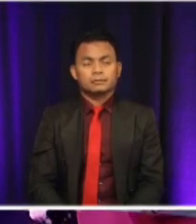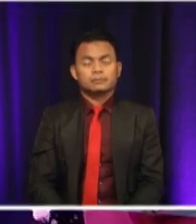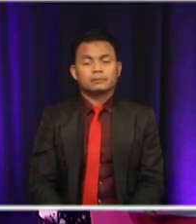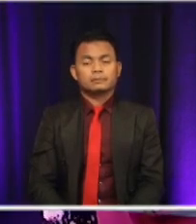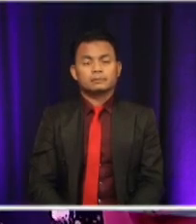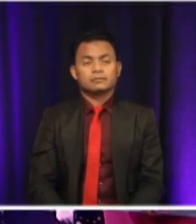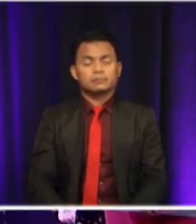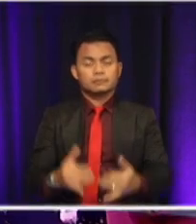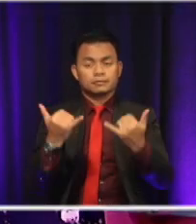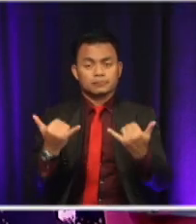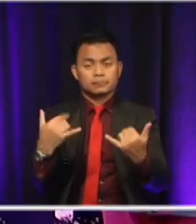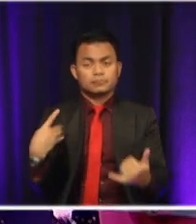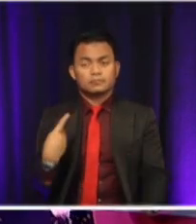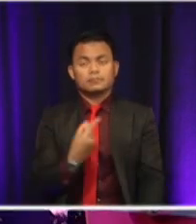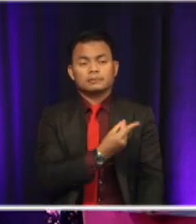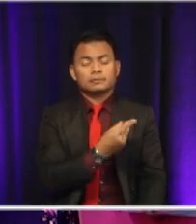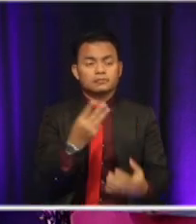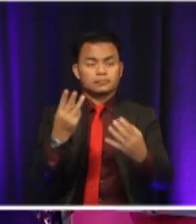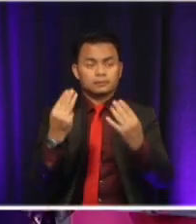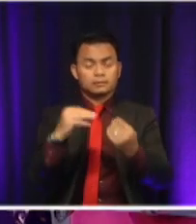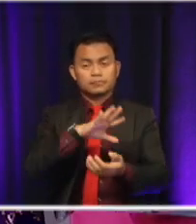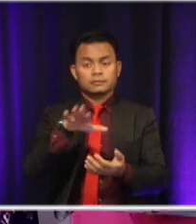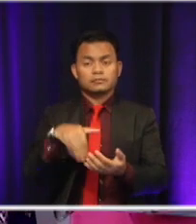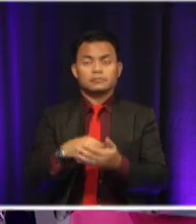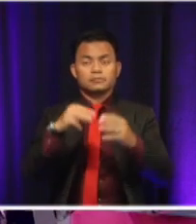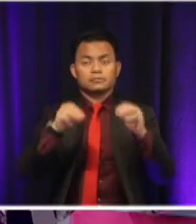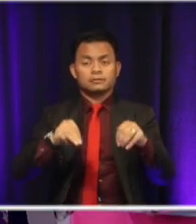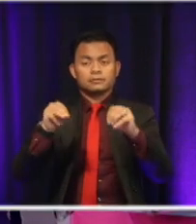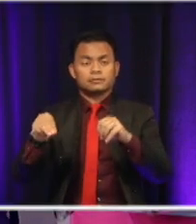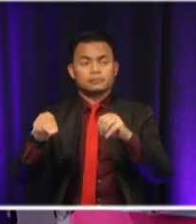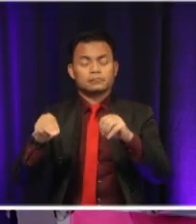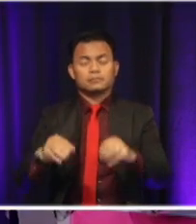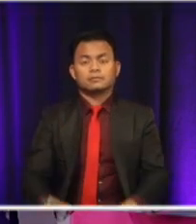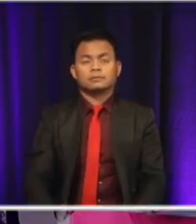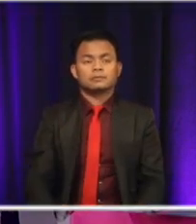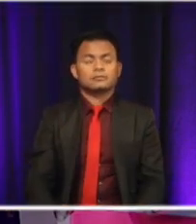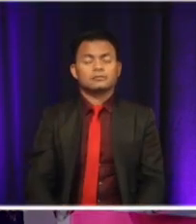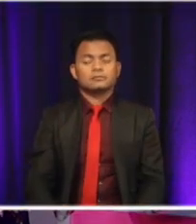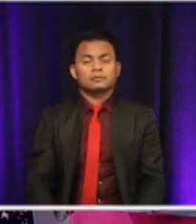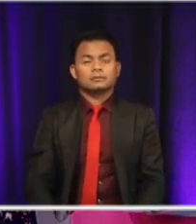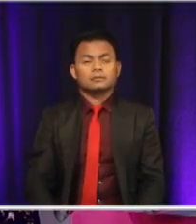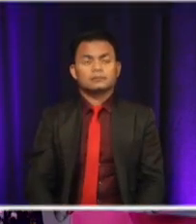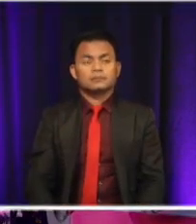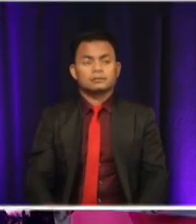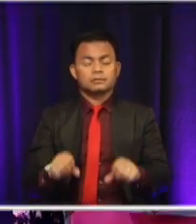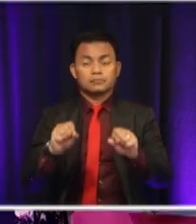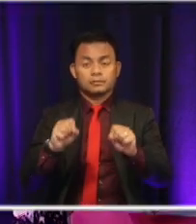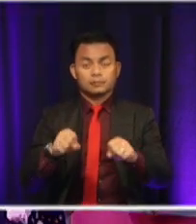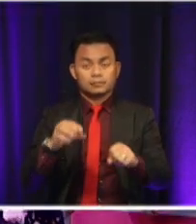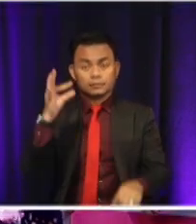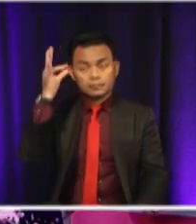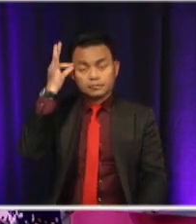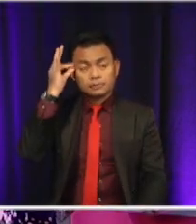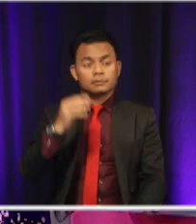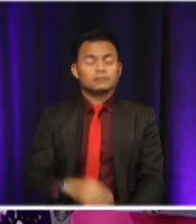now, candidates would be very familiar with the 6 short stories, the novel The Lost King,